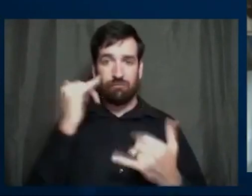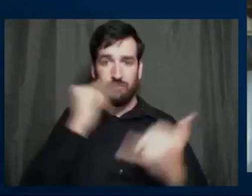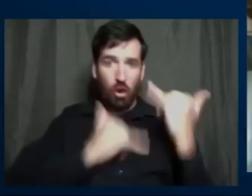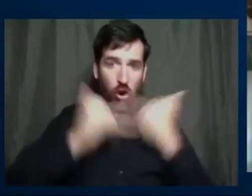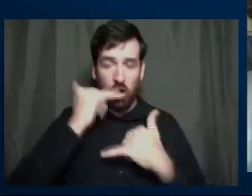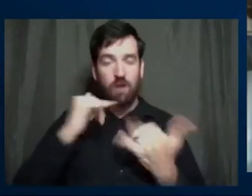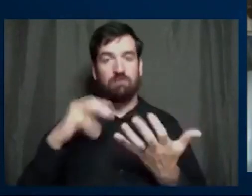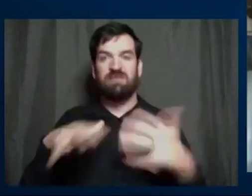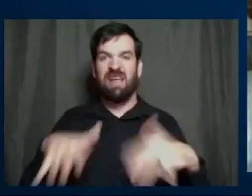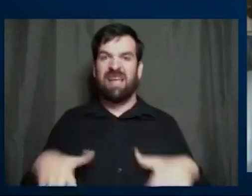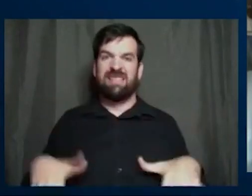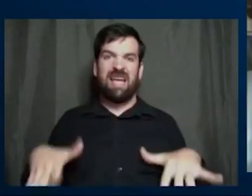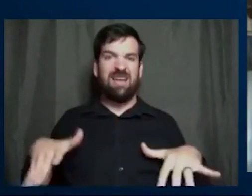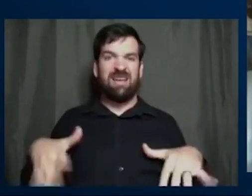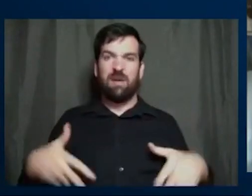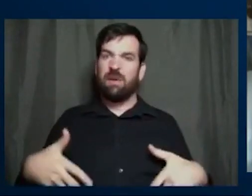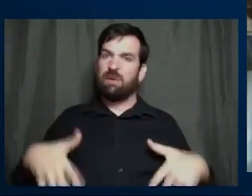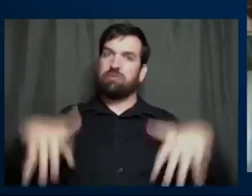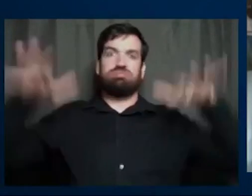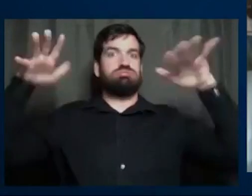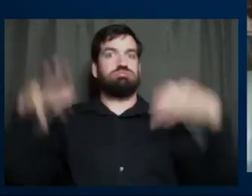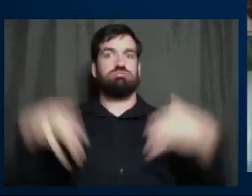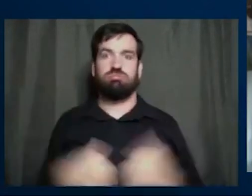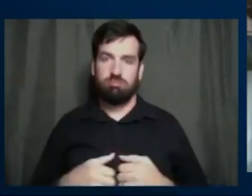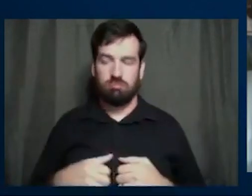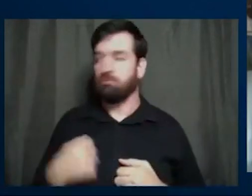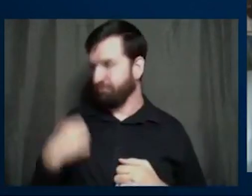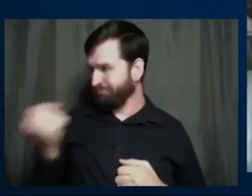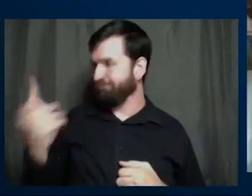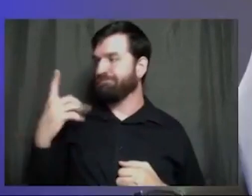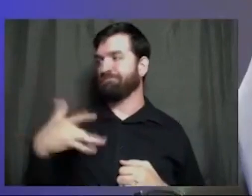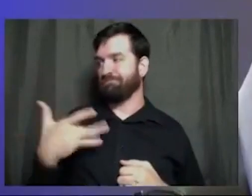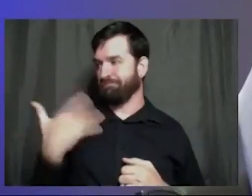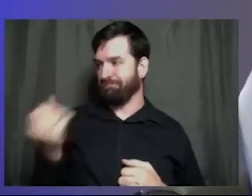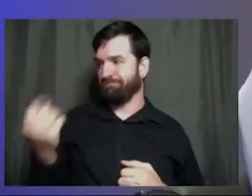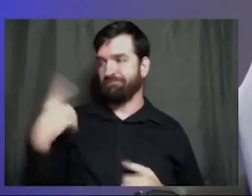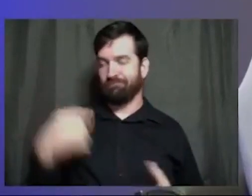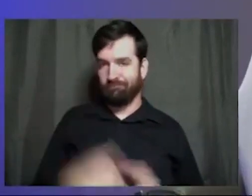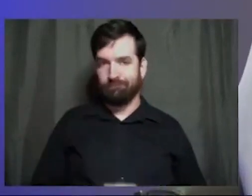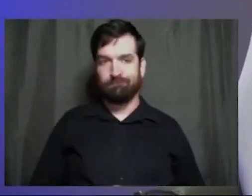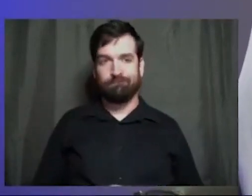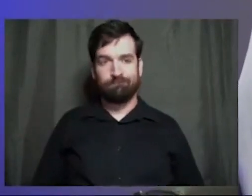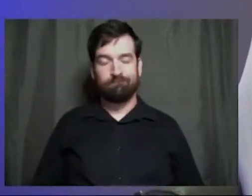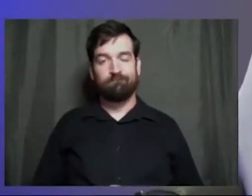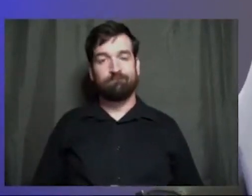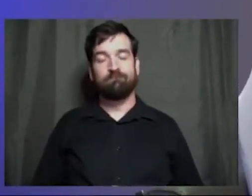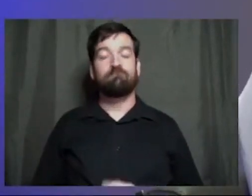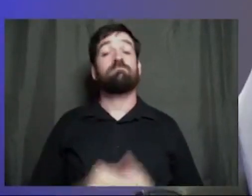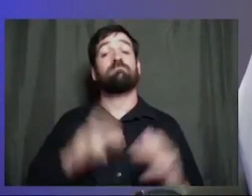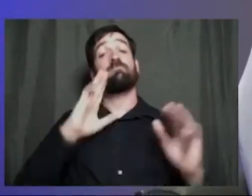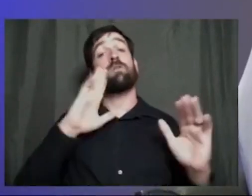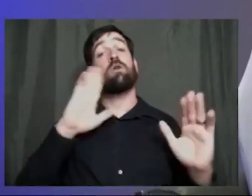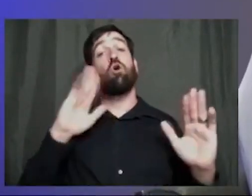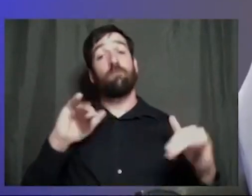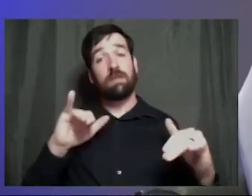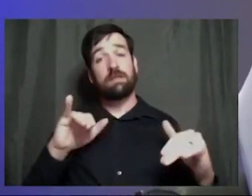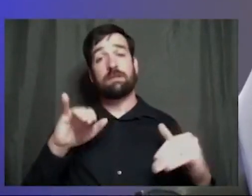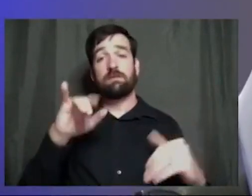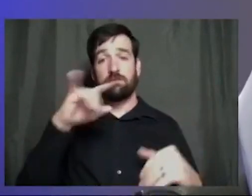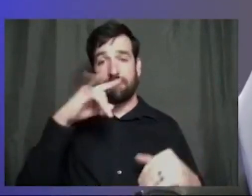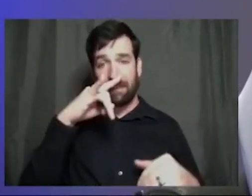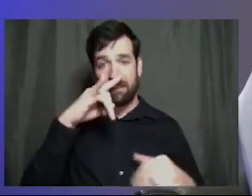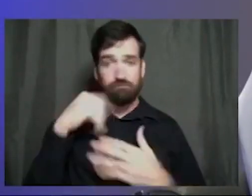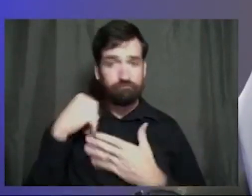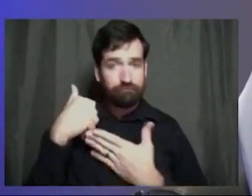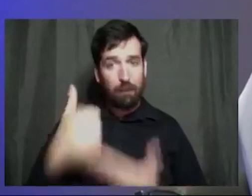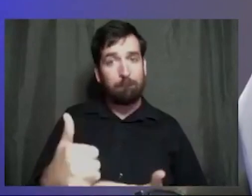roof. We feel ya. We do feel ya. Hopefully kids are being helped with wearing